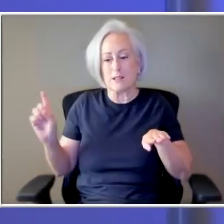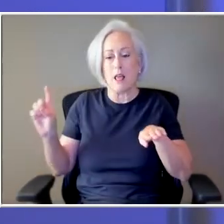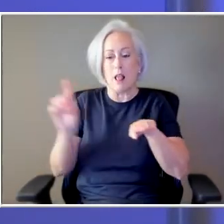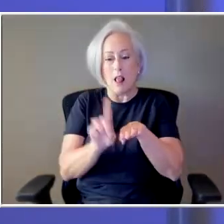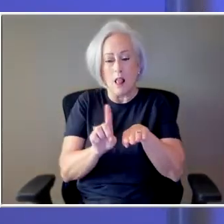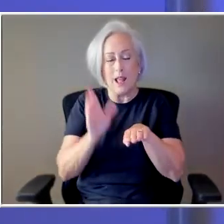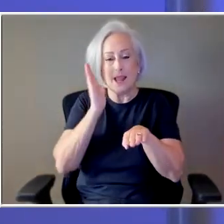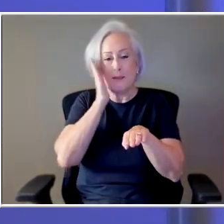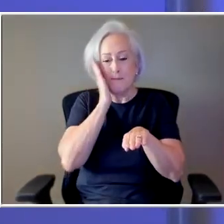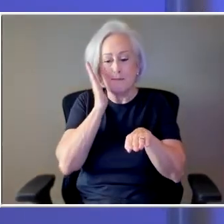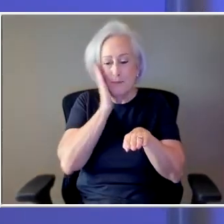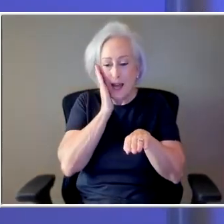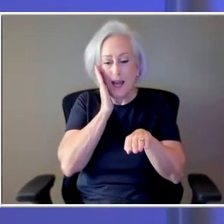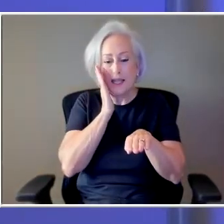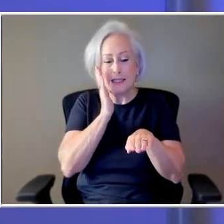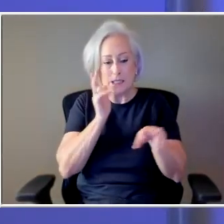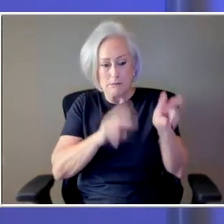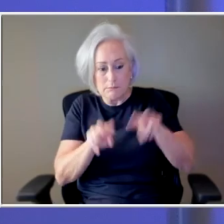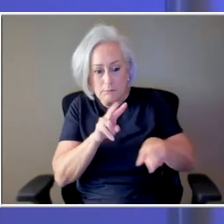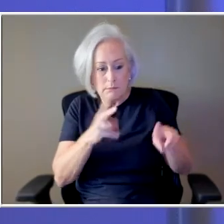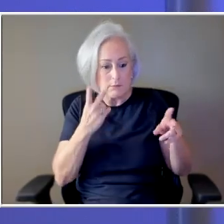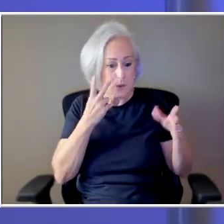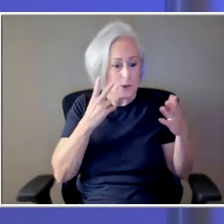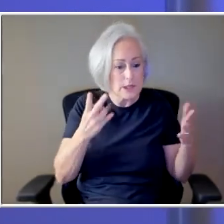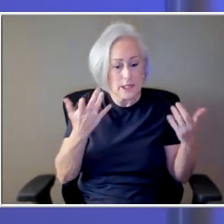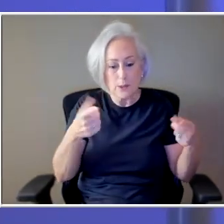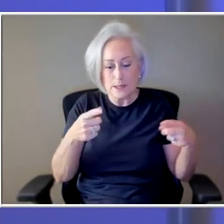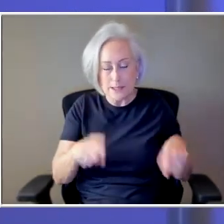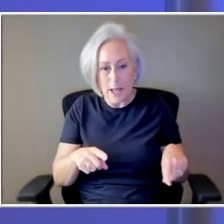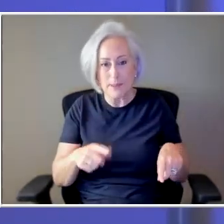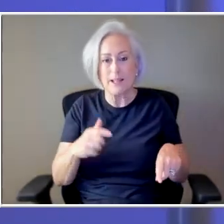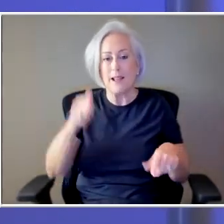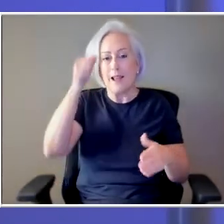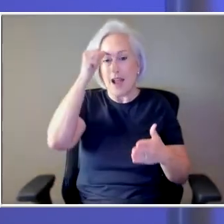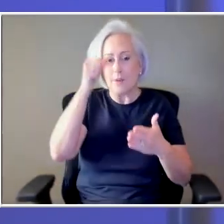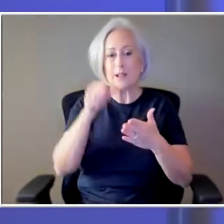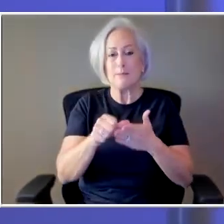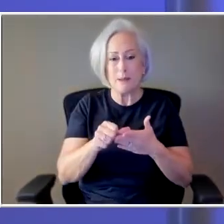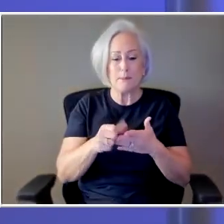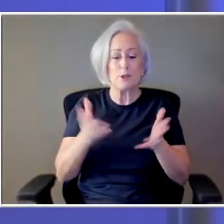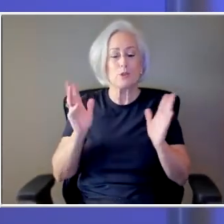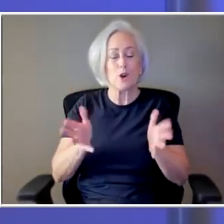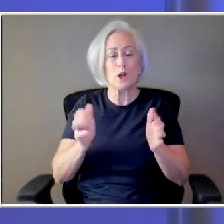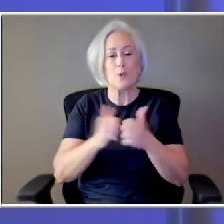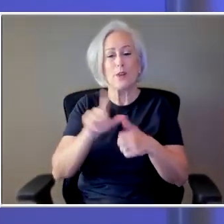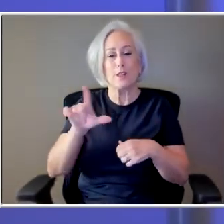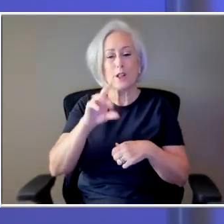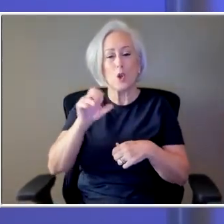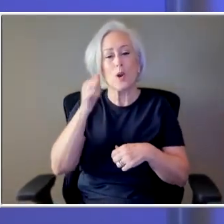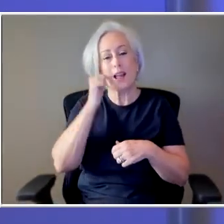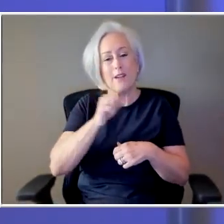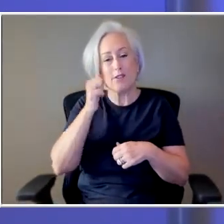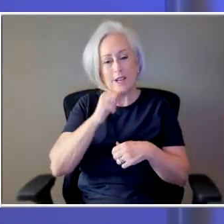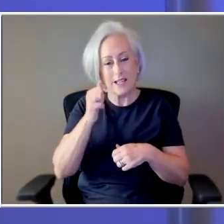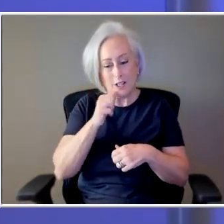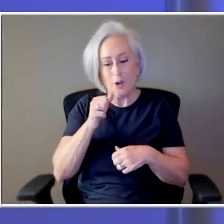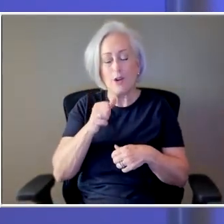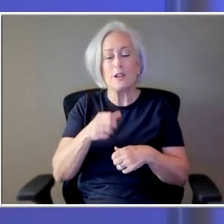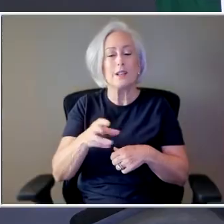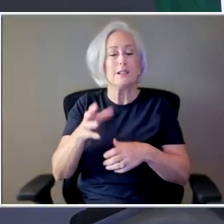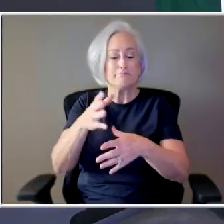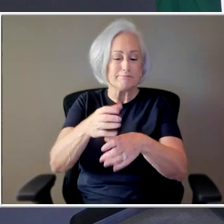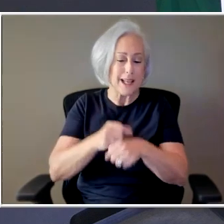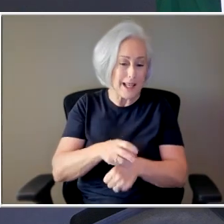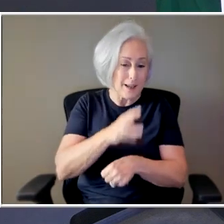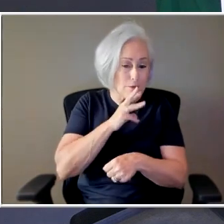like Lori, and she and I chatted every morning getting coffee or filling our ice water cups. So it makes all the difference in the world to have someone support you. I was going to